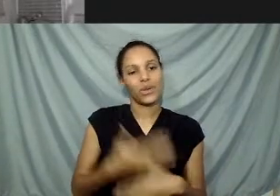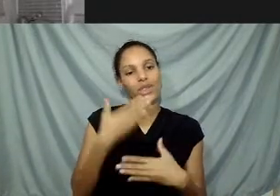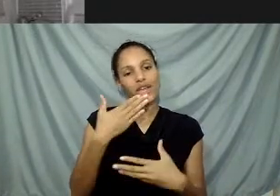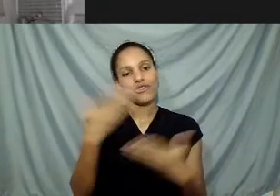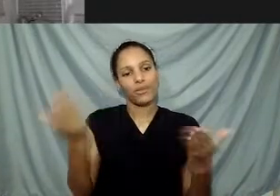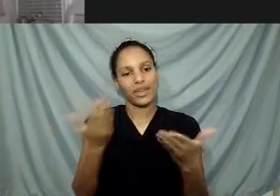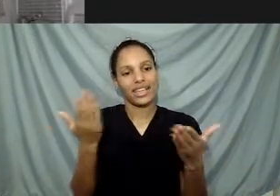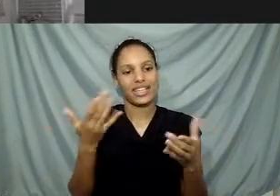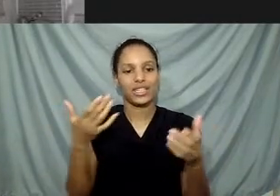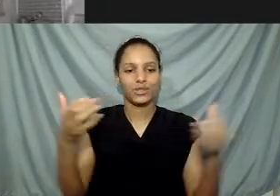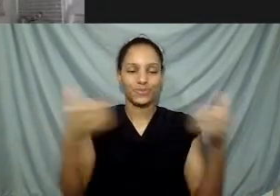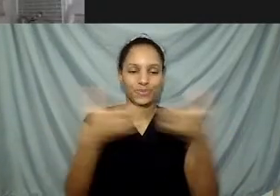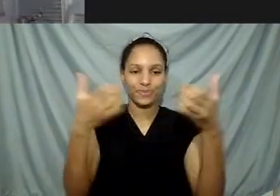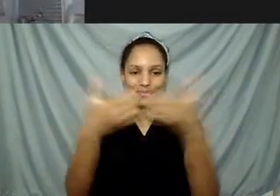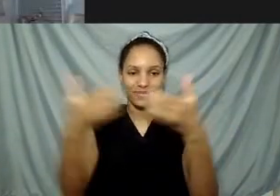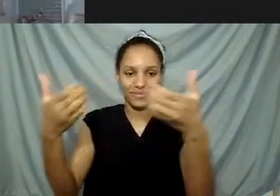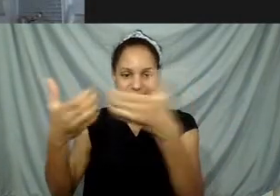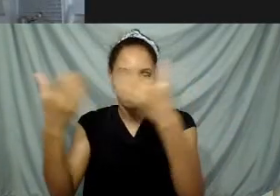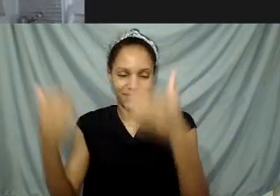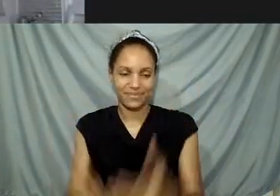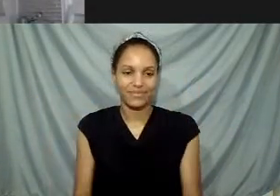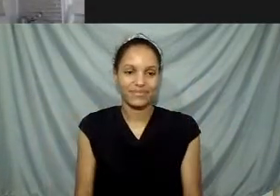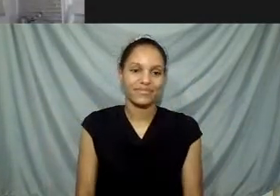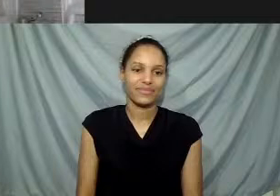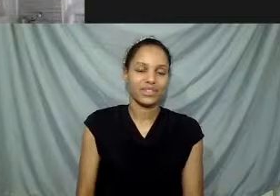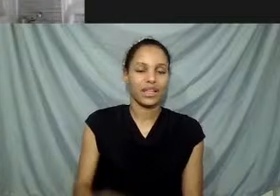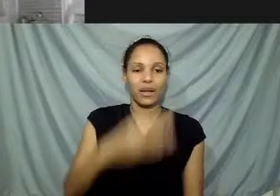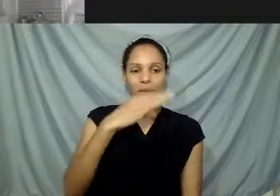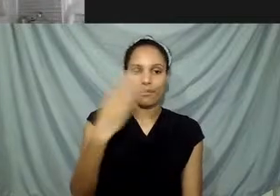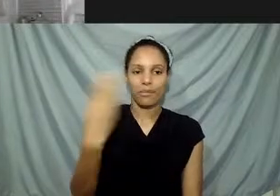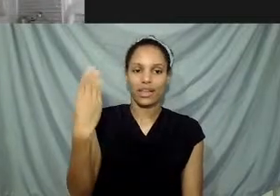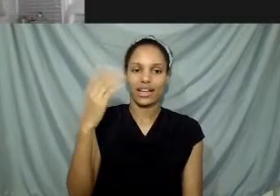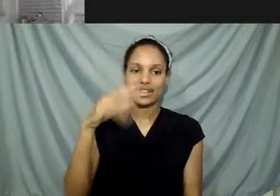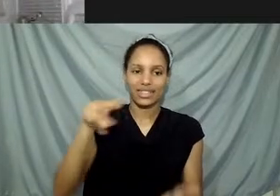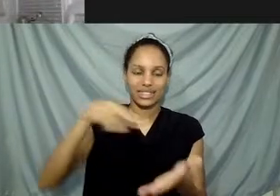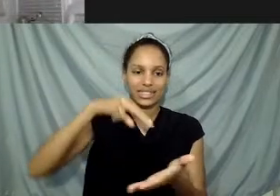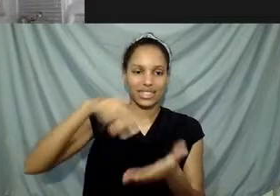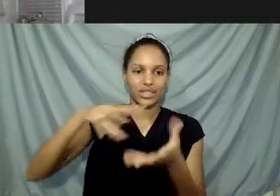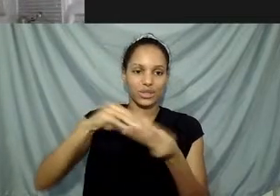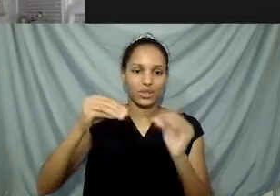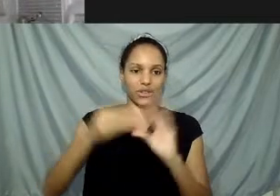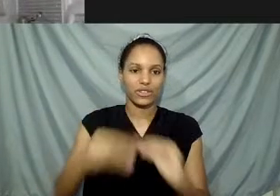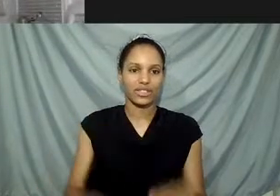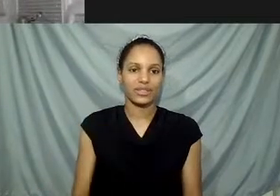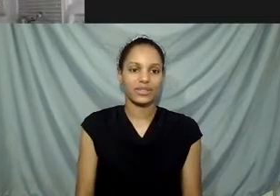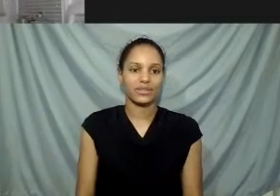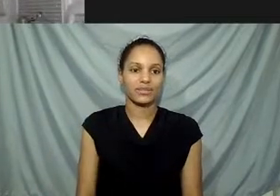us tonight. Cheers, cheers, cheers. Black cheers. Dance Stories, onwards.